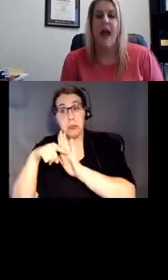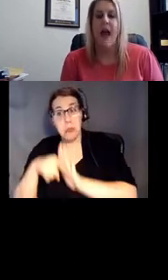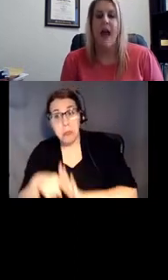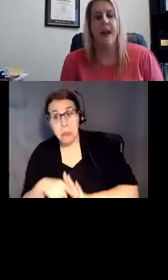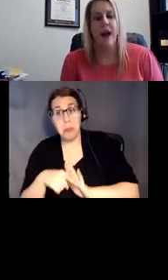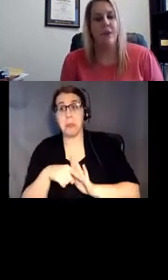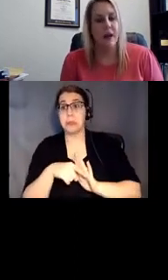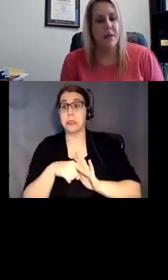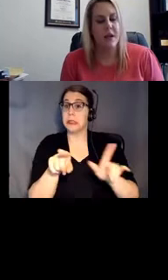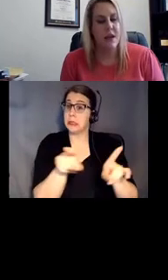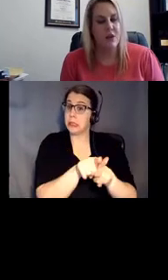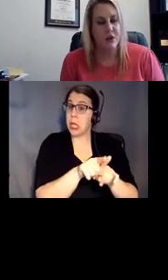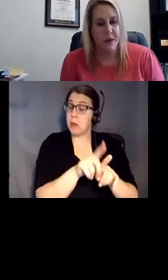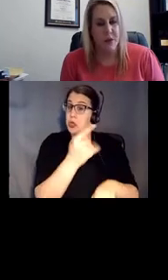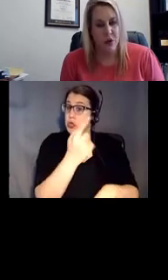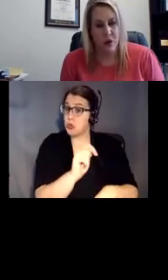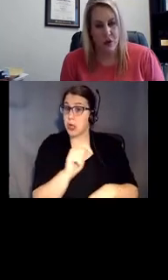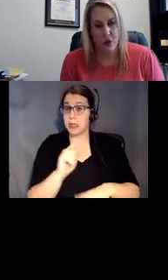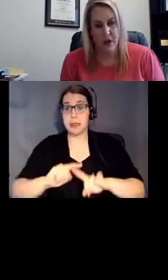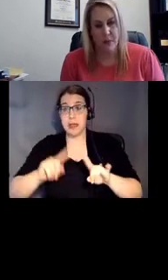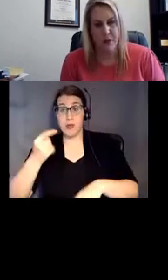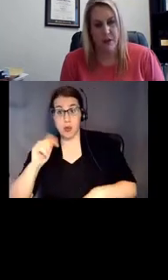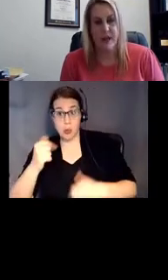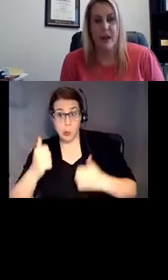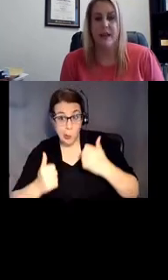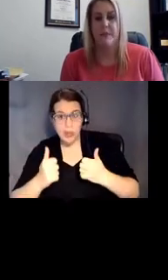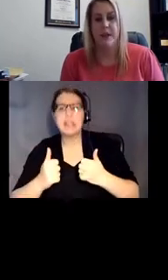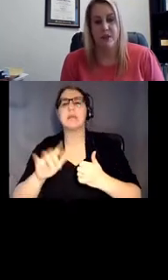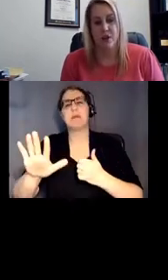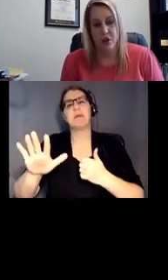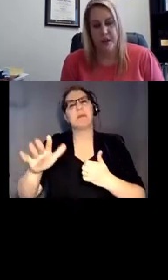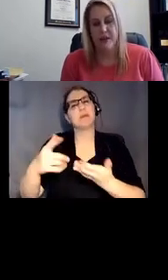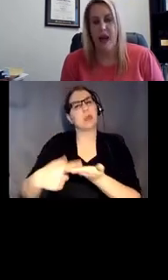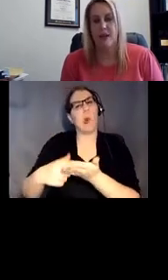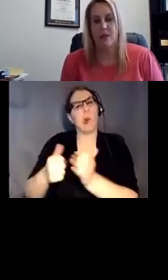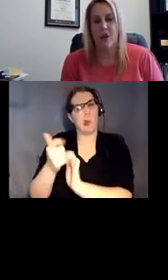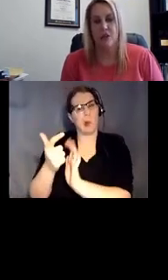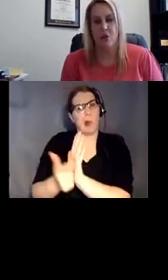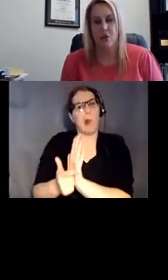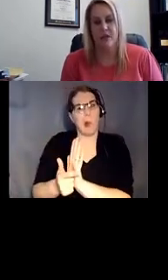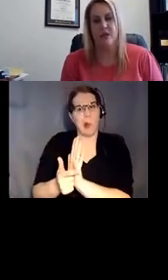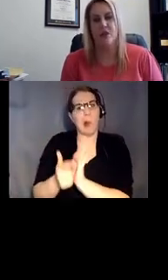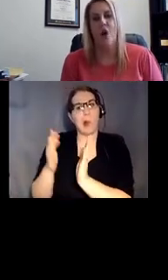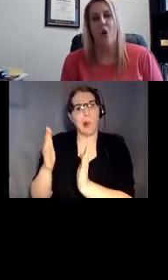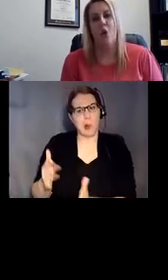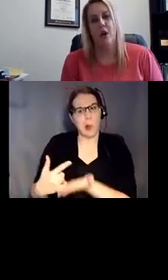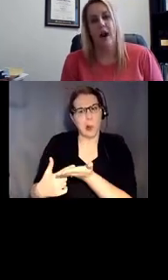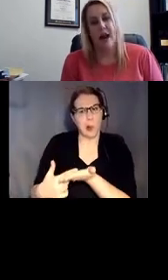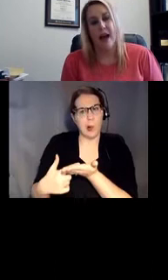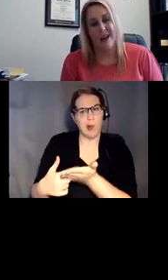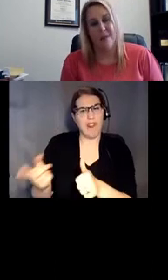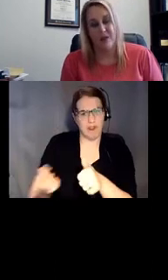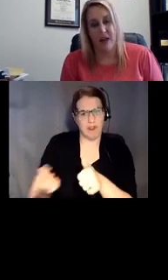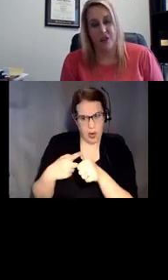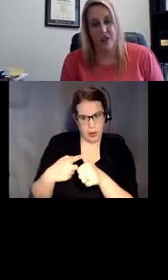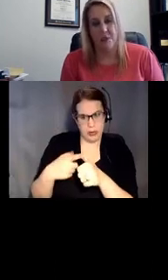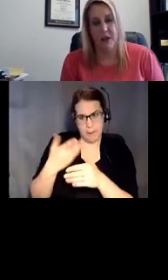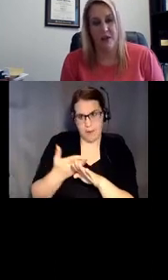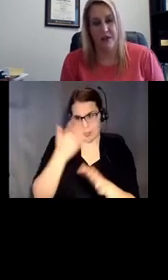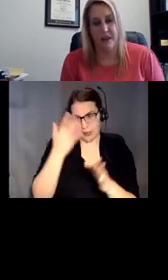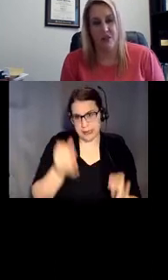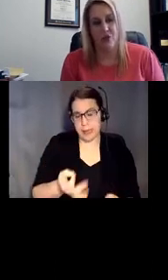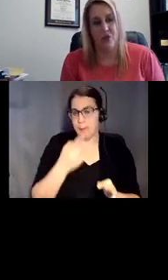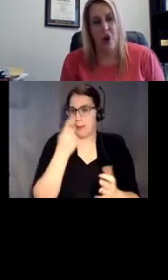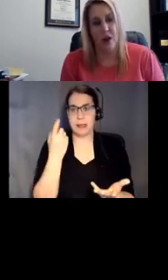trust. And I recommend that you speak with an attorney before deciding that because there could be tax consequences or asset